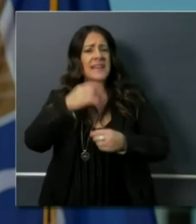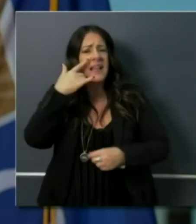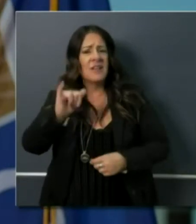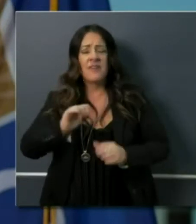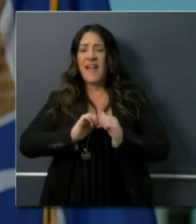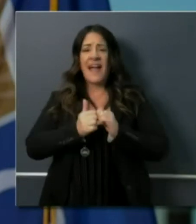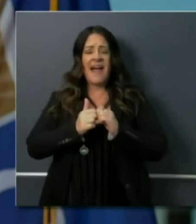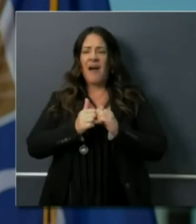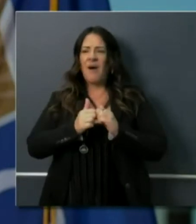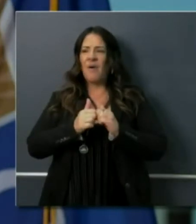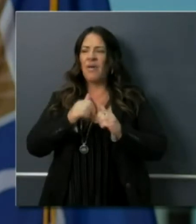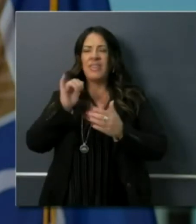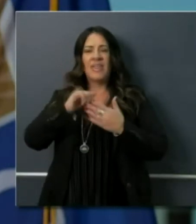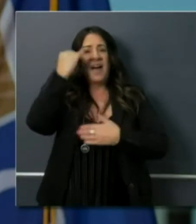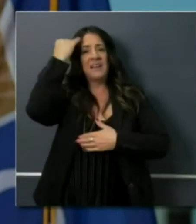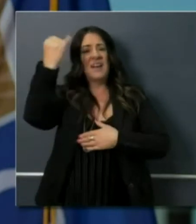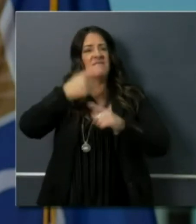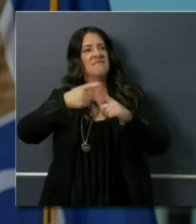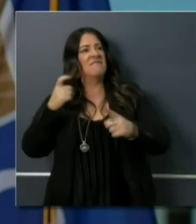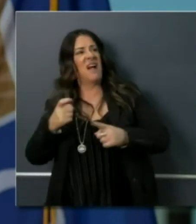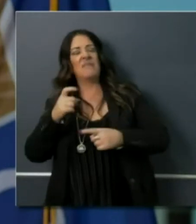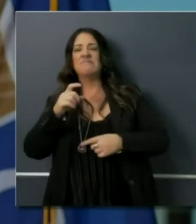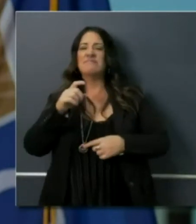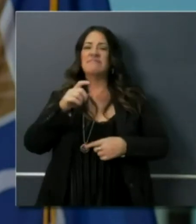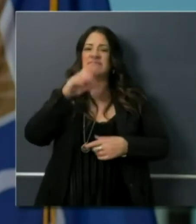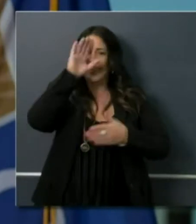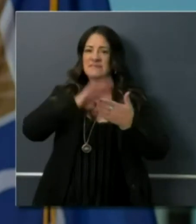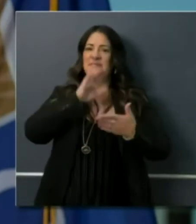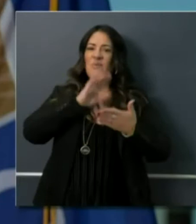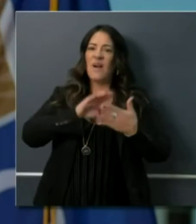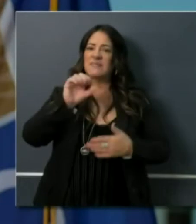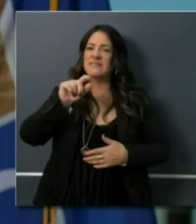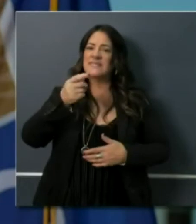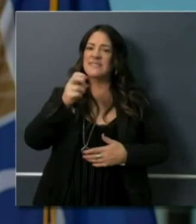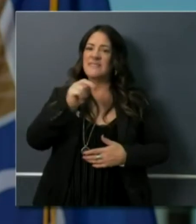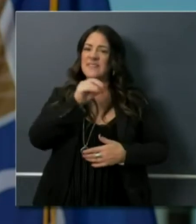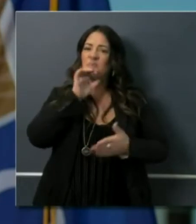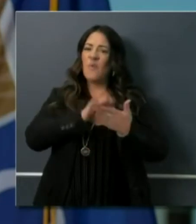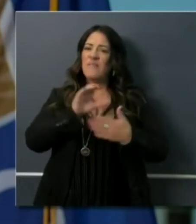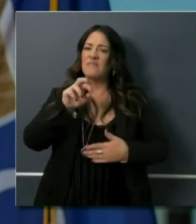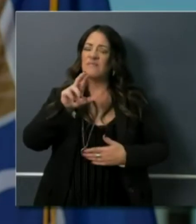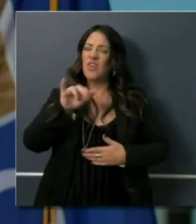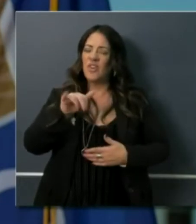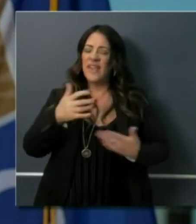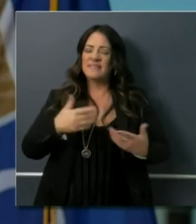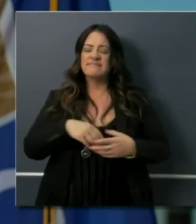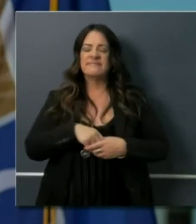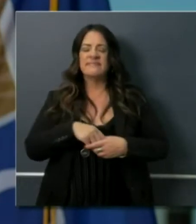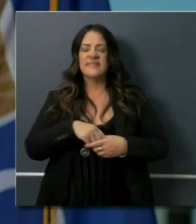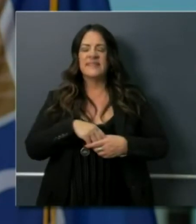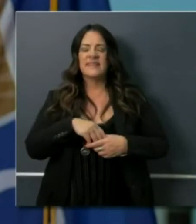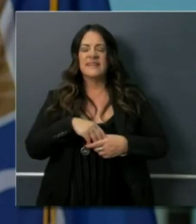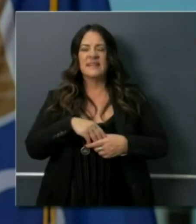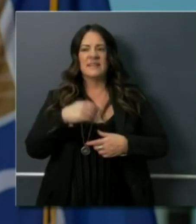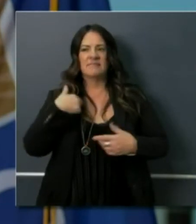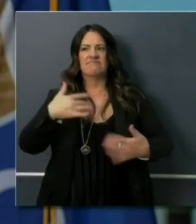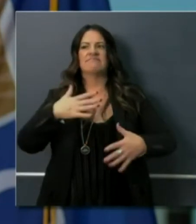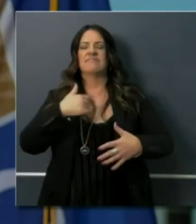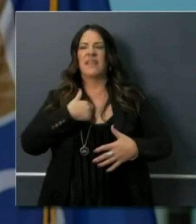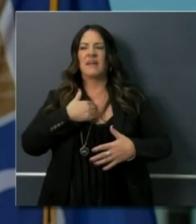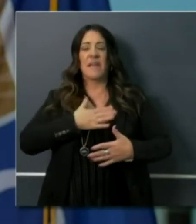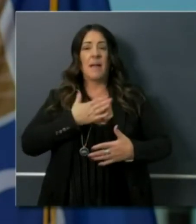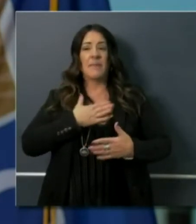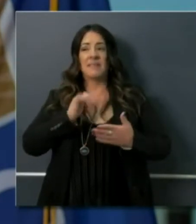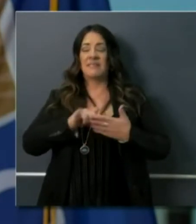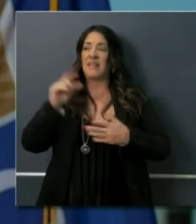by the Currys. And here we are, just days later. I'm inspired by FEMA's response to this. It's